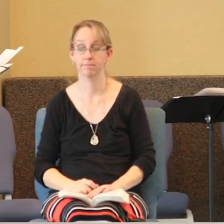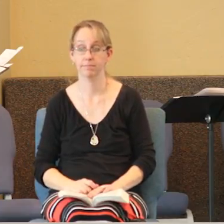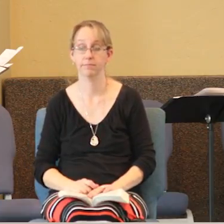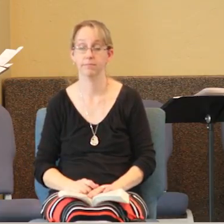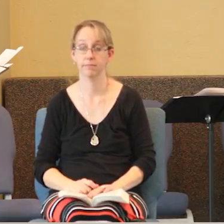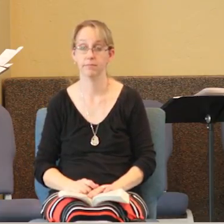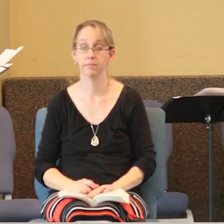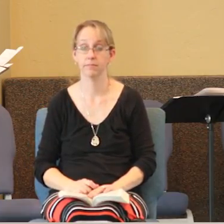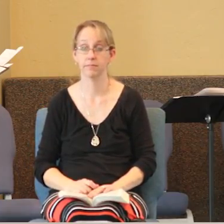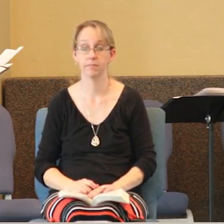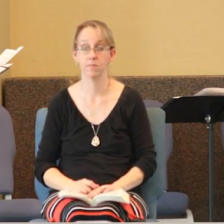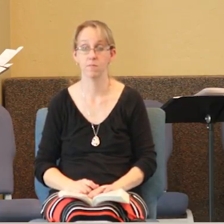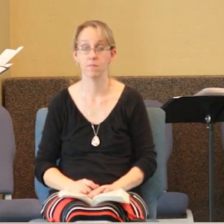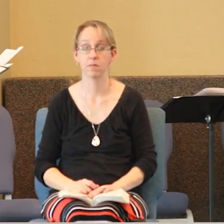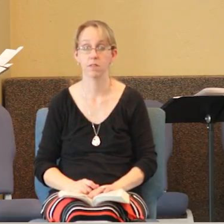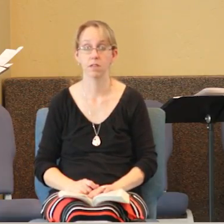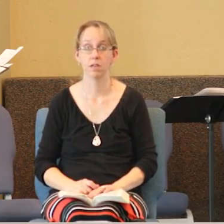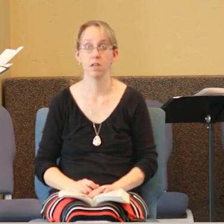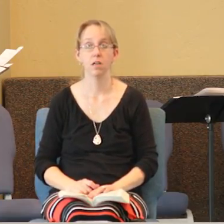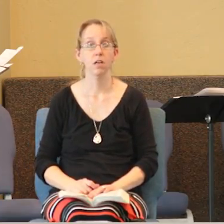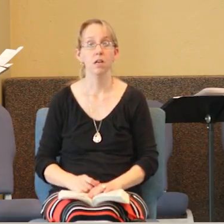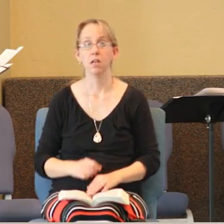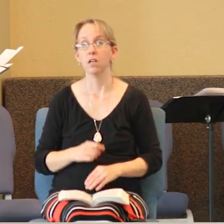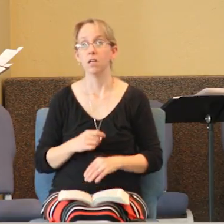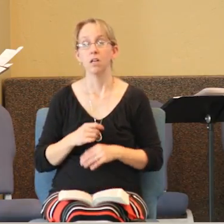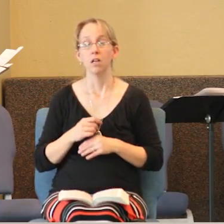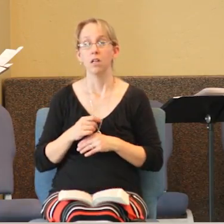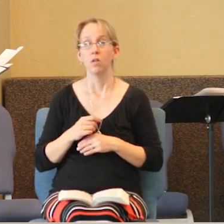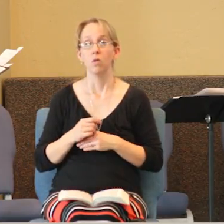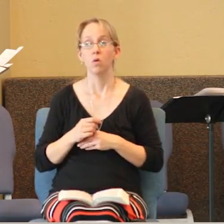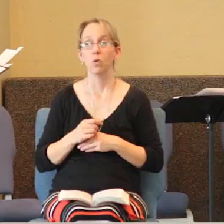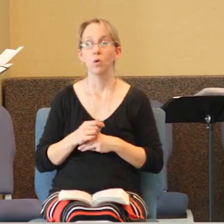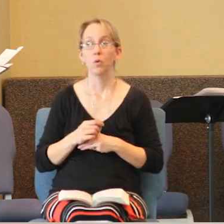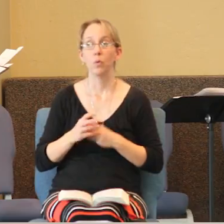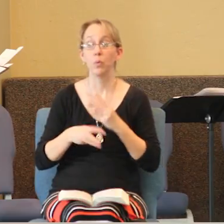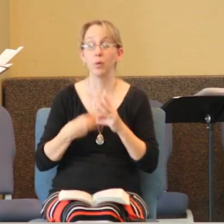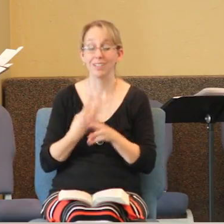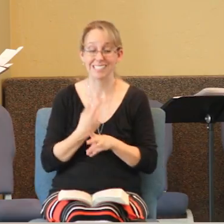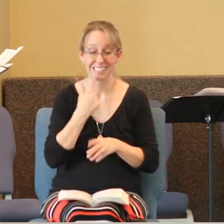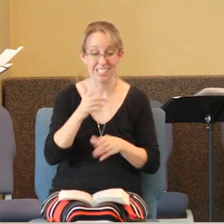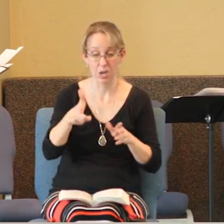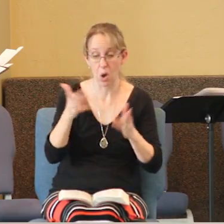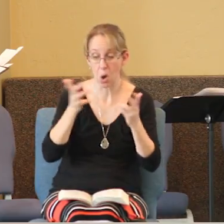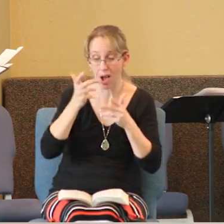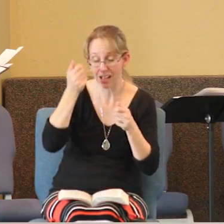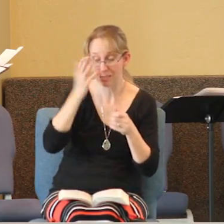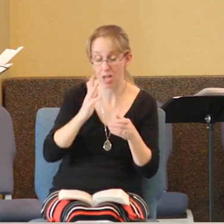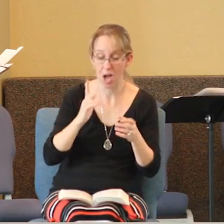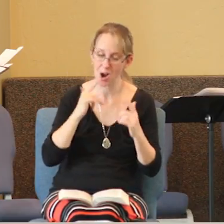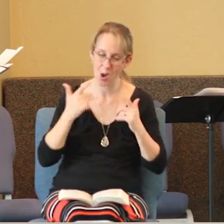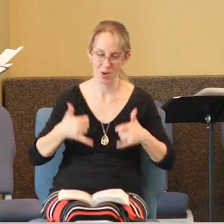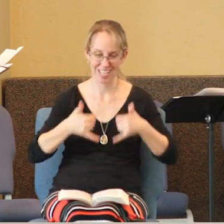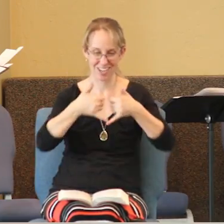So the world needs to not go, Ray, you're an awesome guy. Whoa, whoa, whoa, here's a plaque, here's a